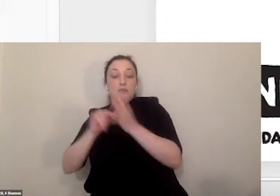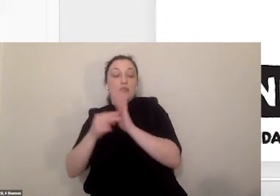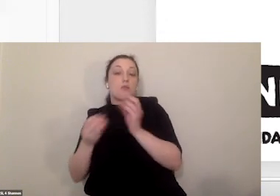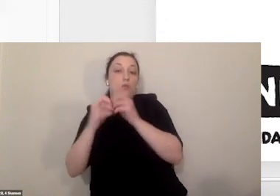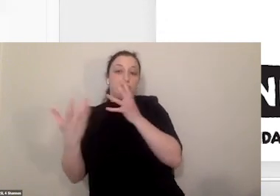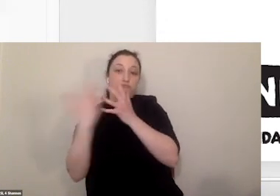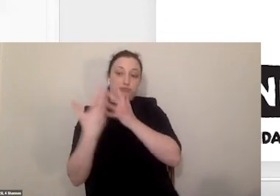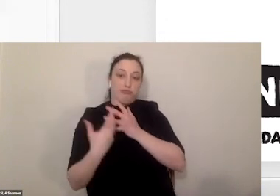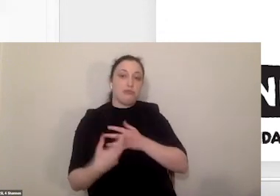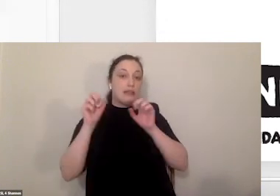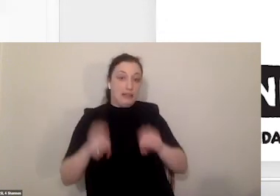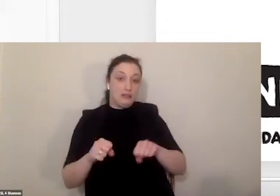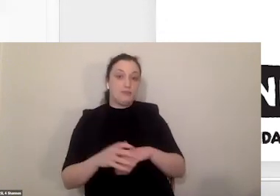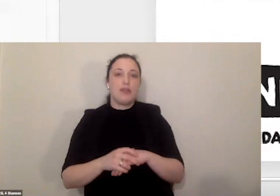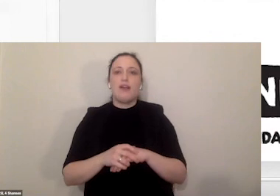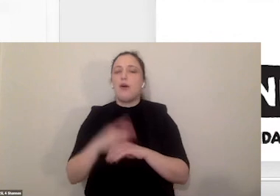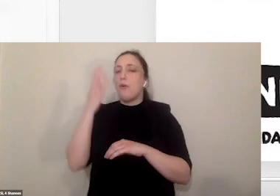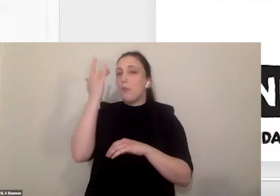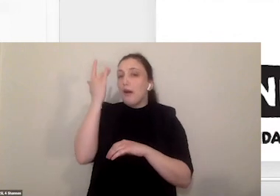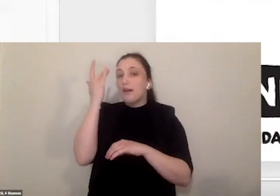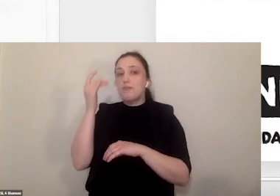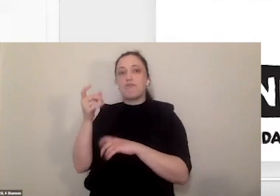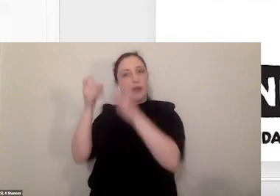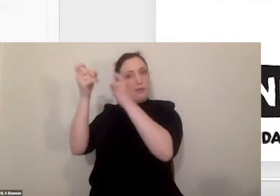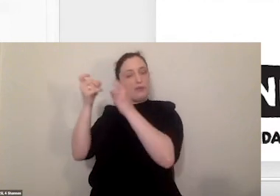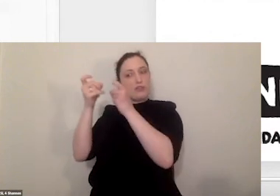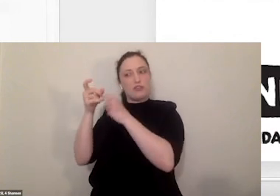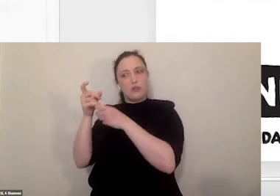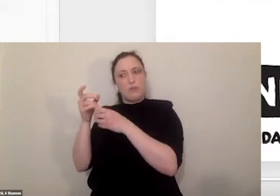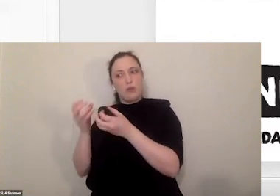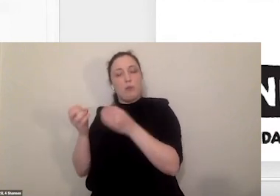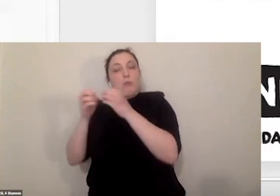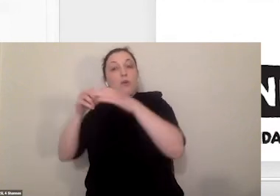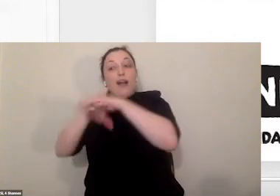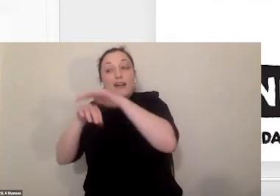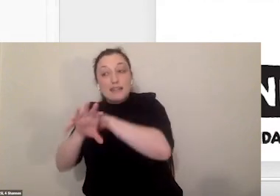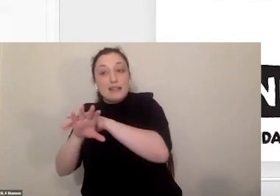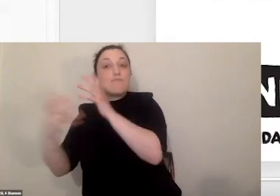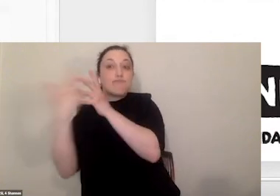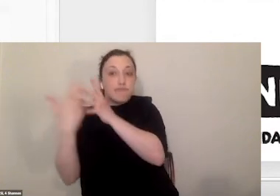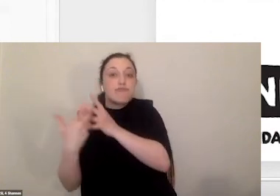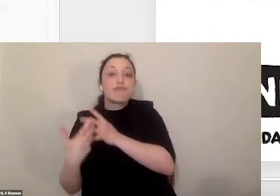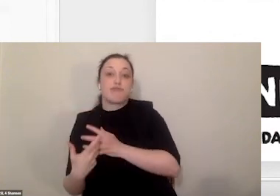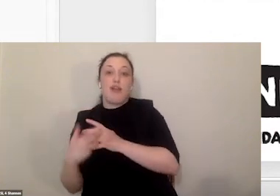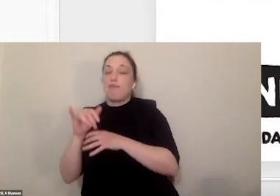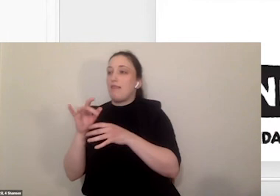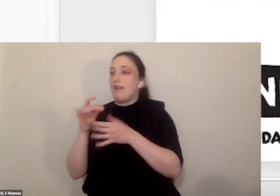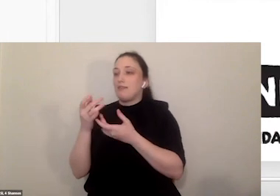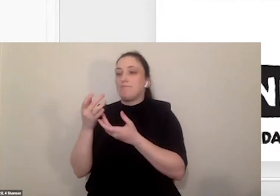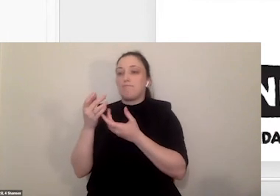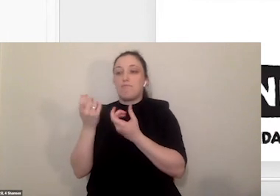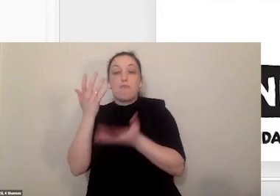access to technology aids than their non-supervisory peers. And those aids included screen readers, screen magnifiers, large